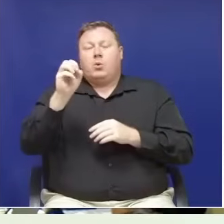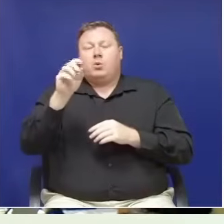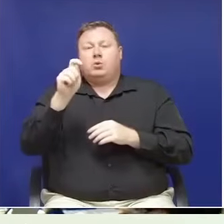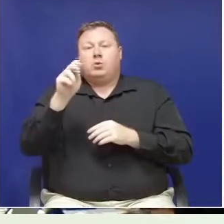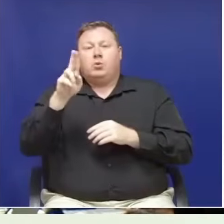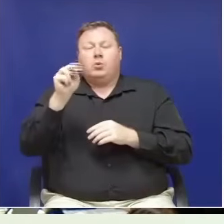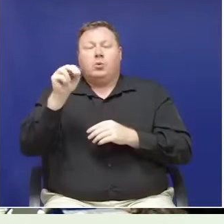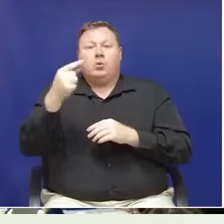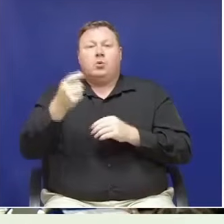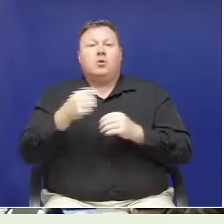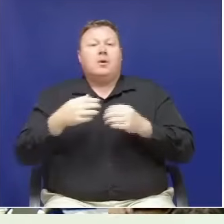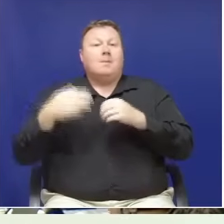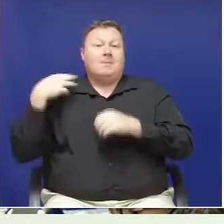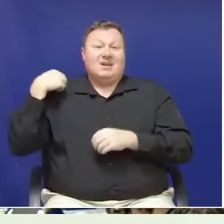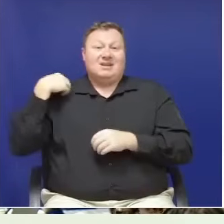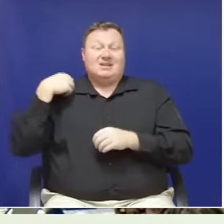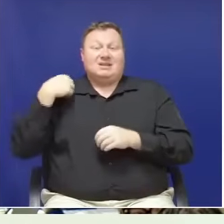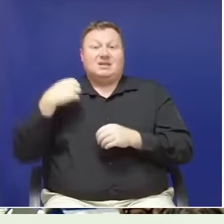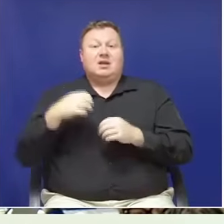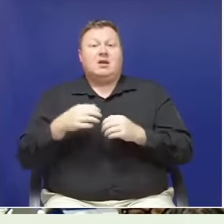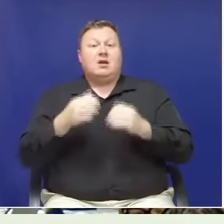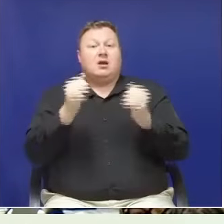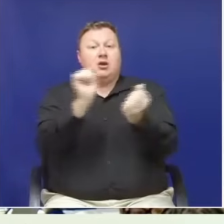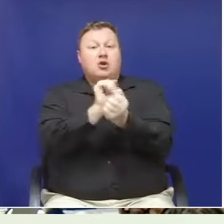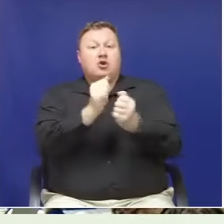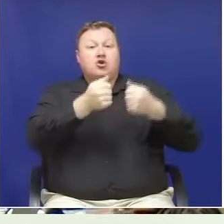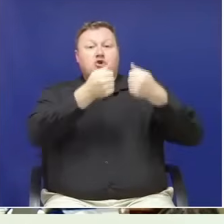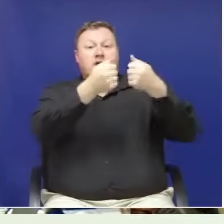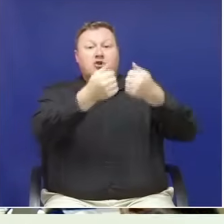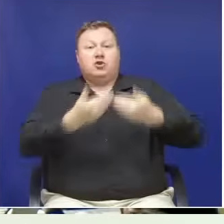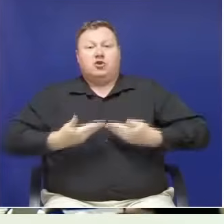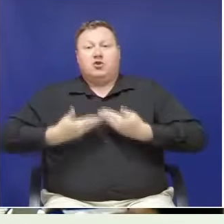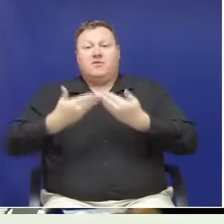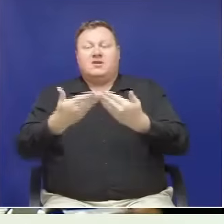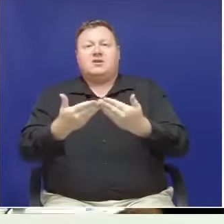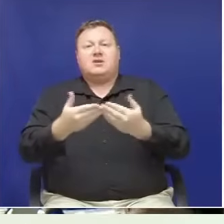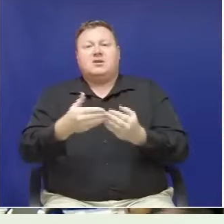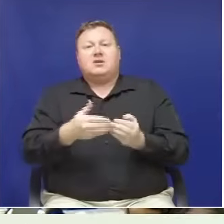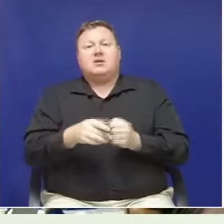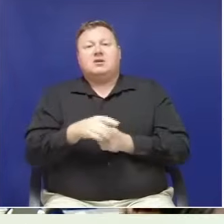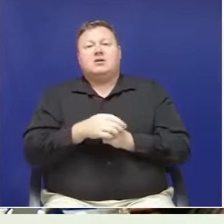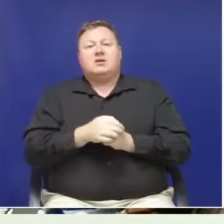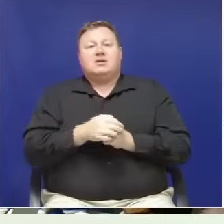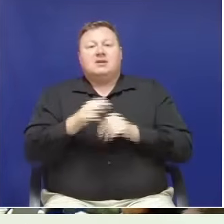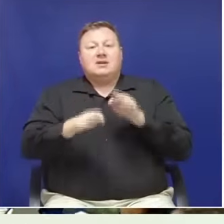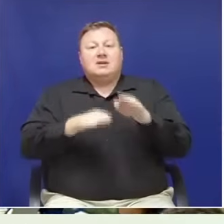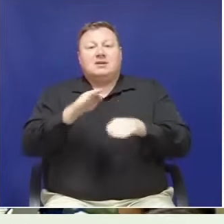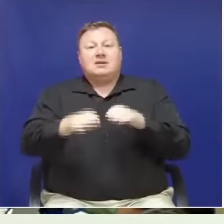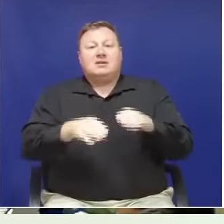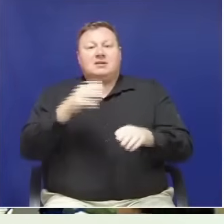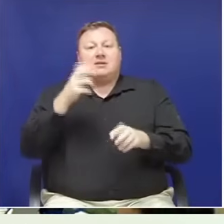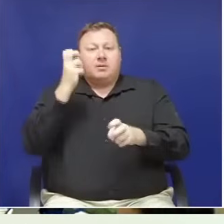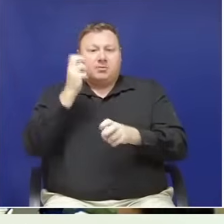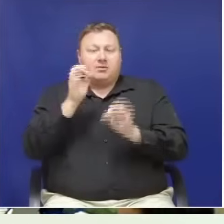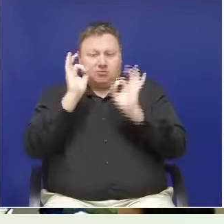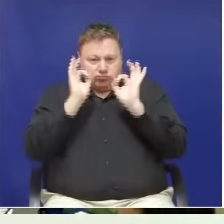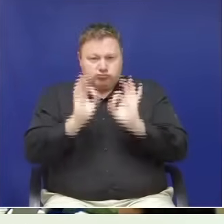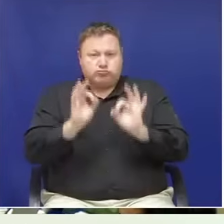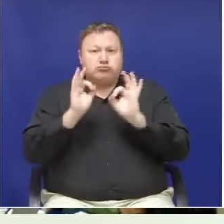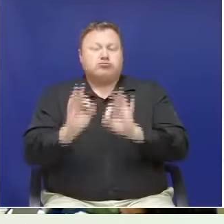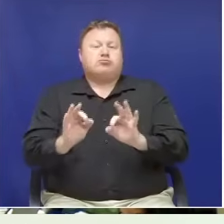Correctional Services. The question is on what concrete steps have been taken to improve